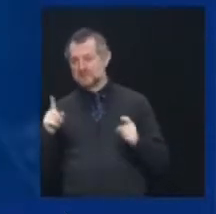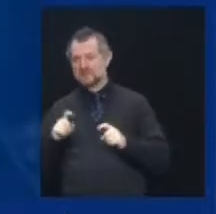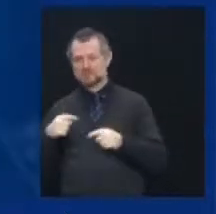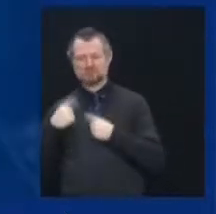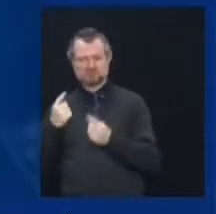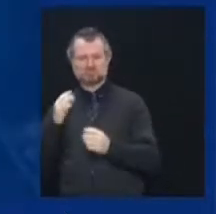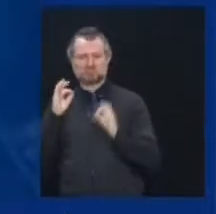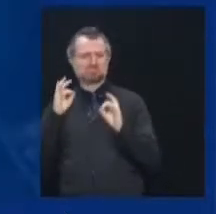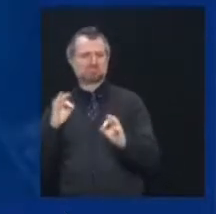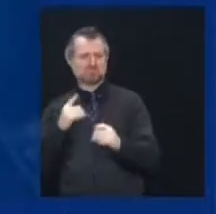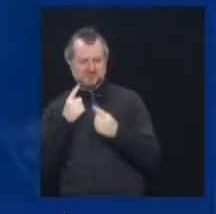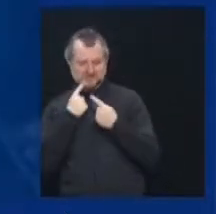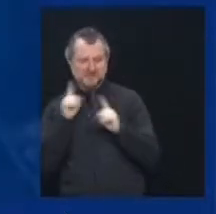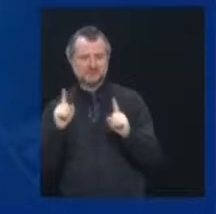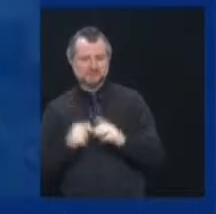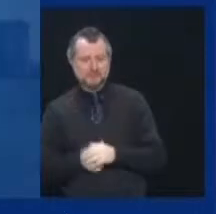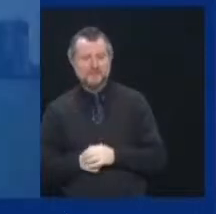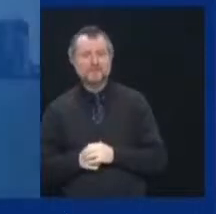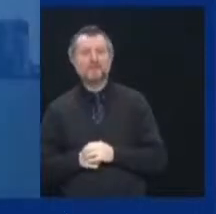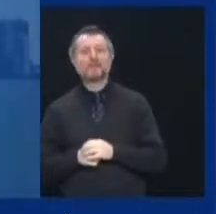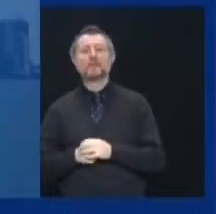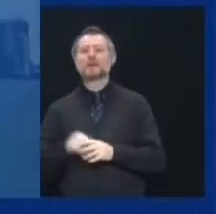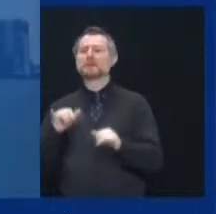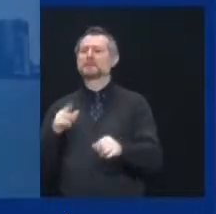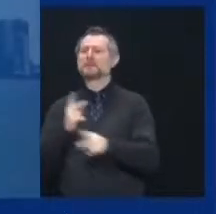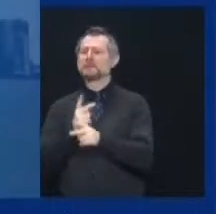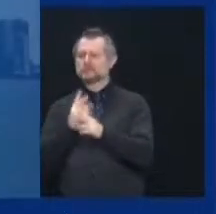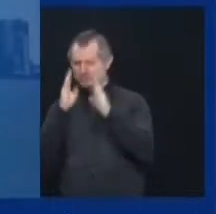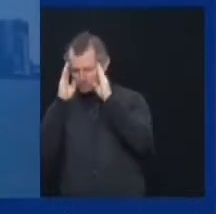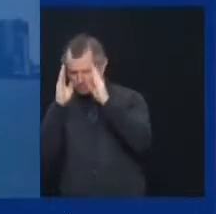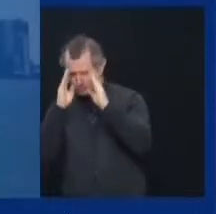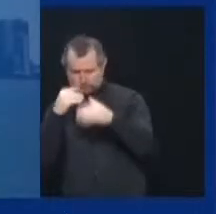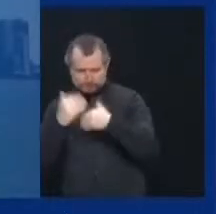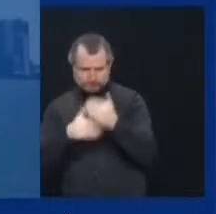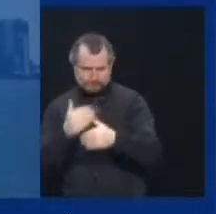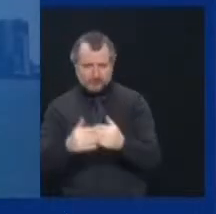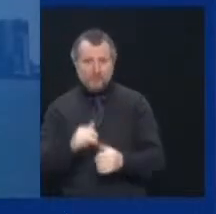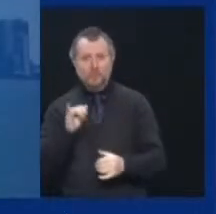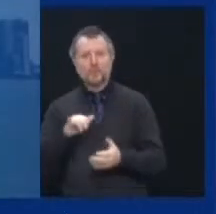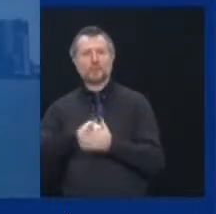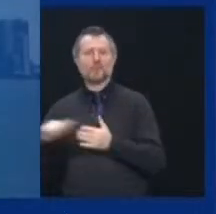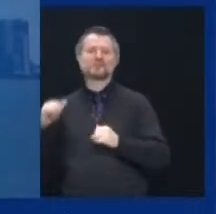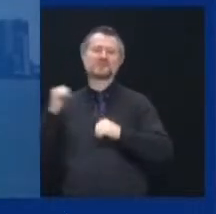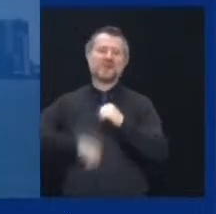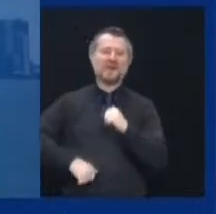demonstration worked. So stay tuned, because we are New York tough